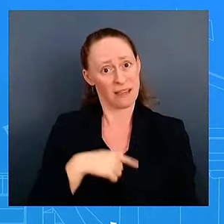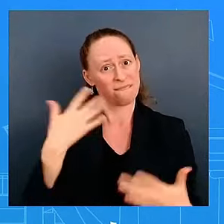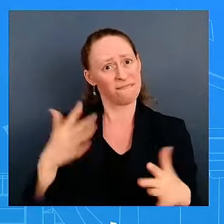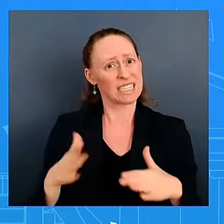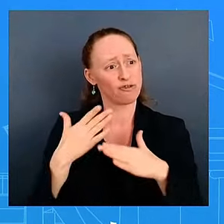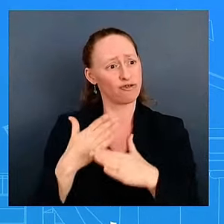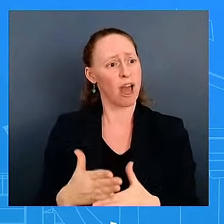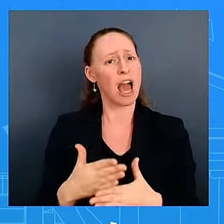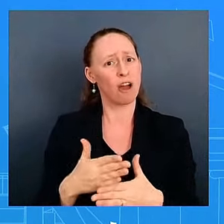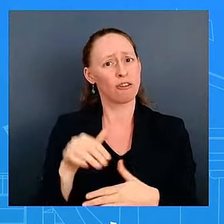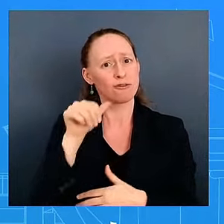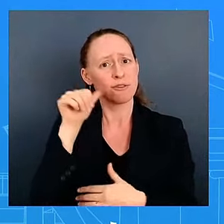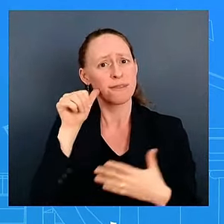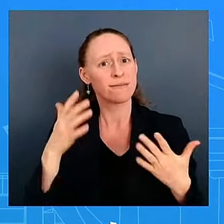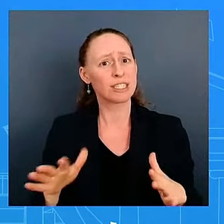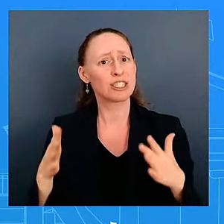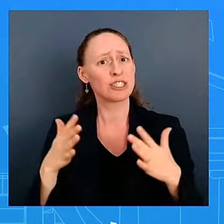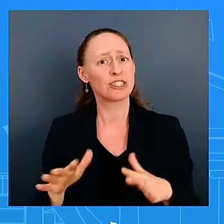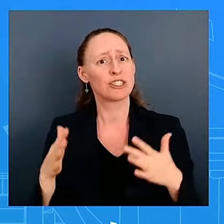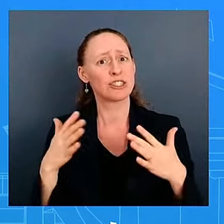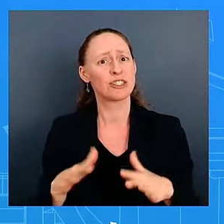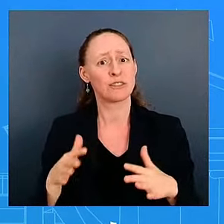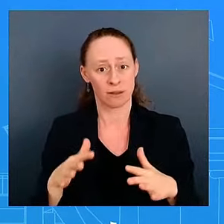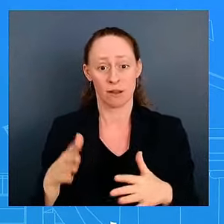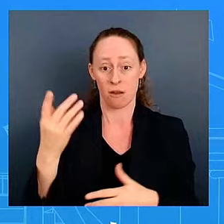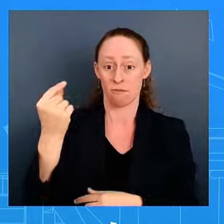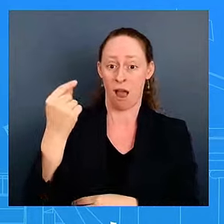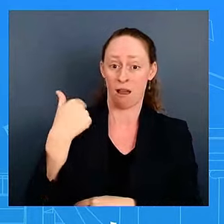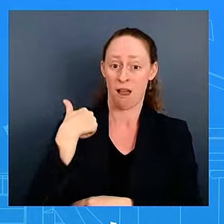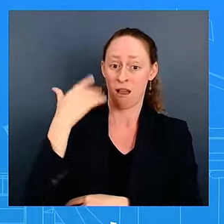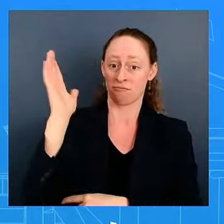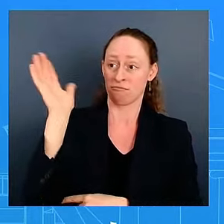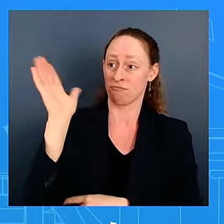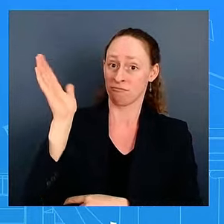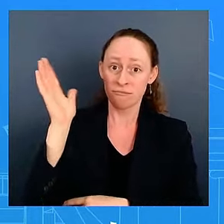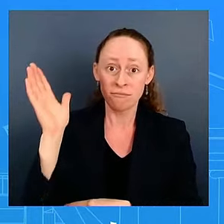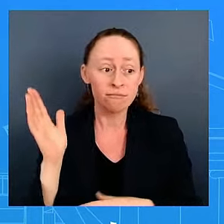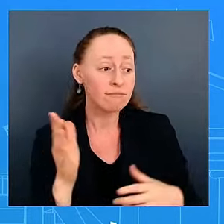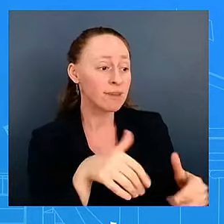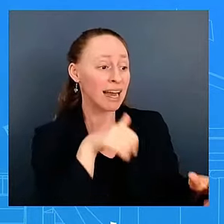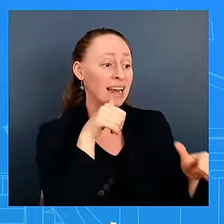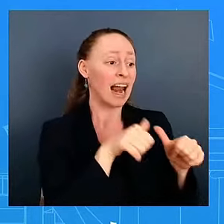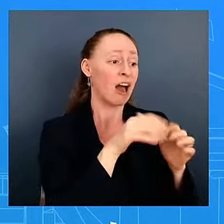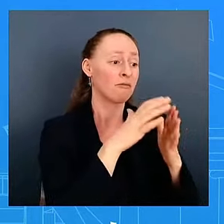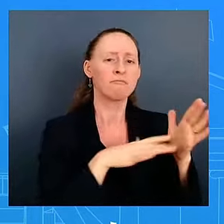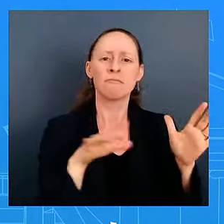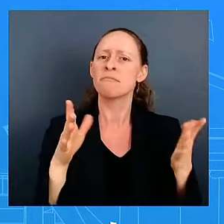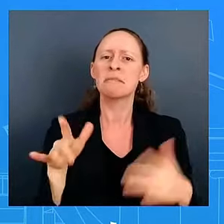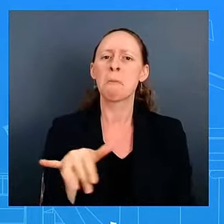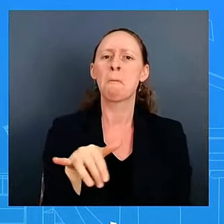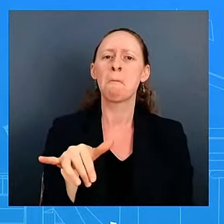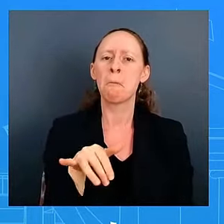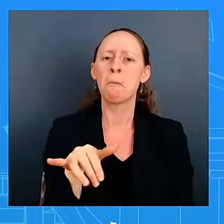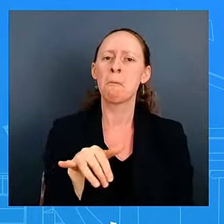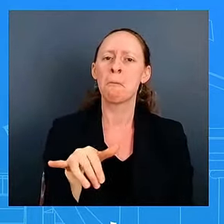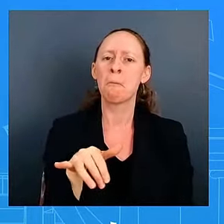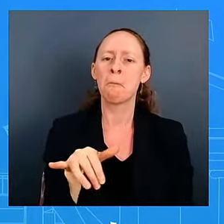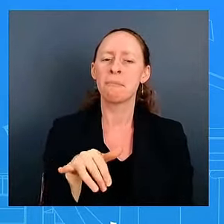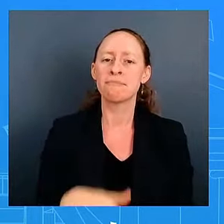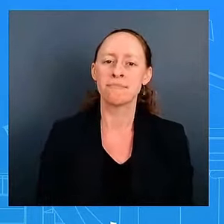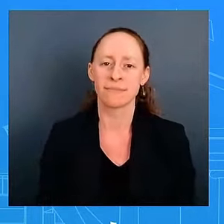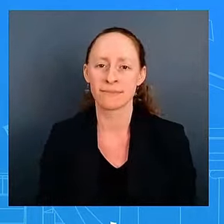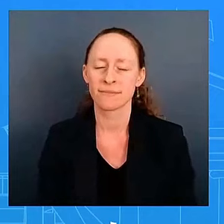letter. Is in the letter. Does the president feel like he's beat back this effort to force him to step